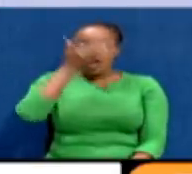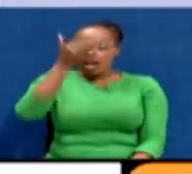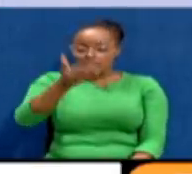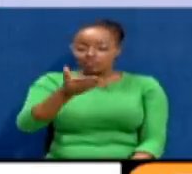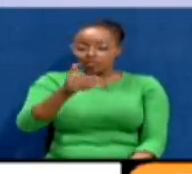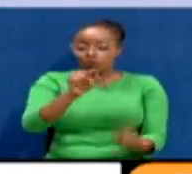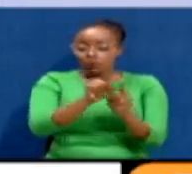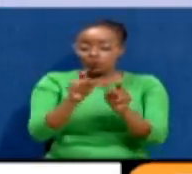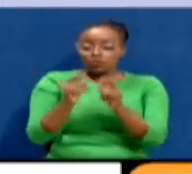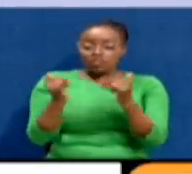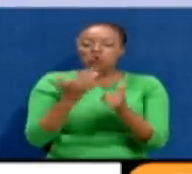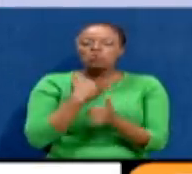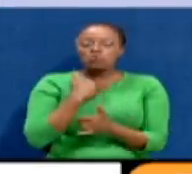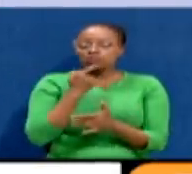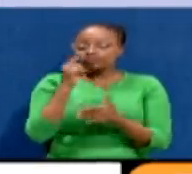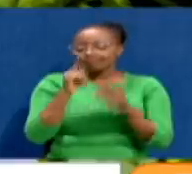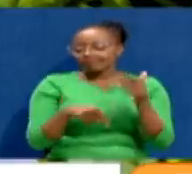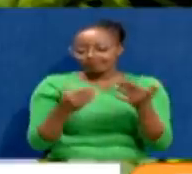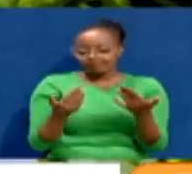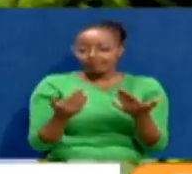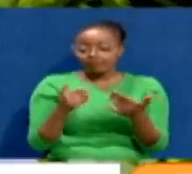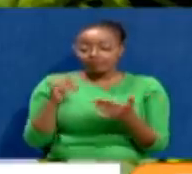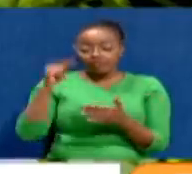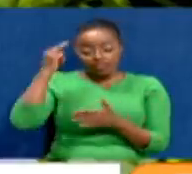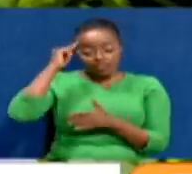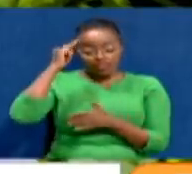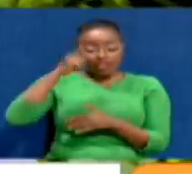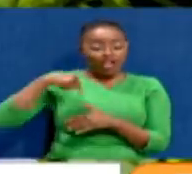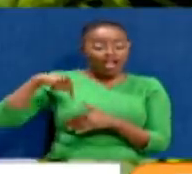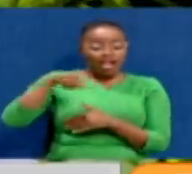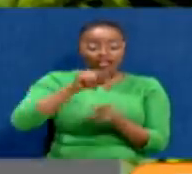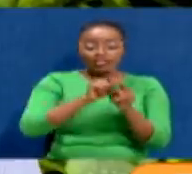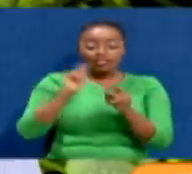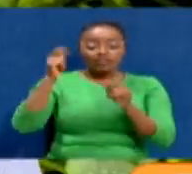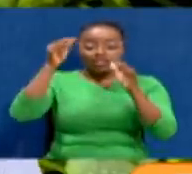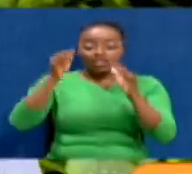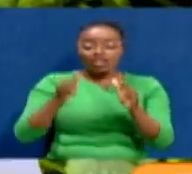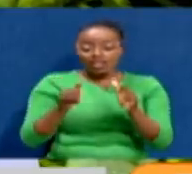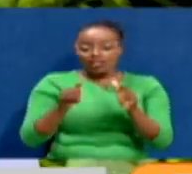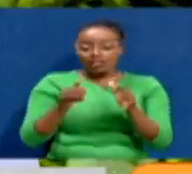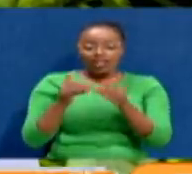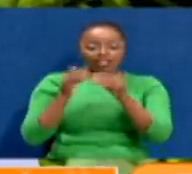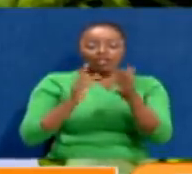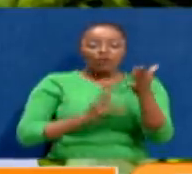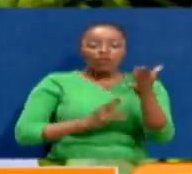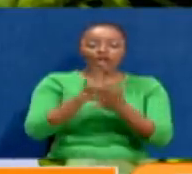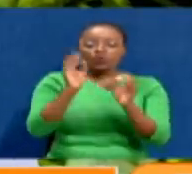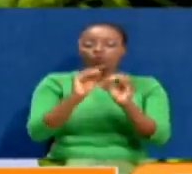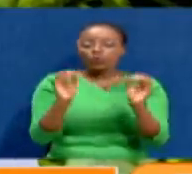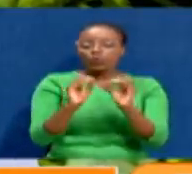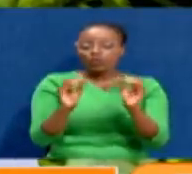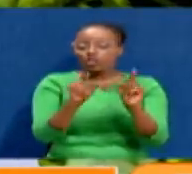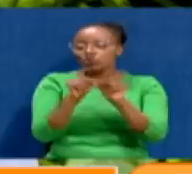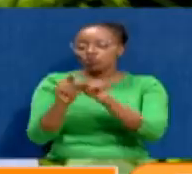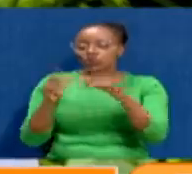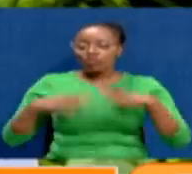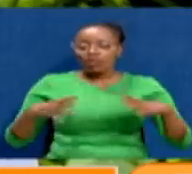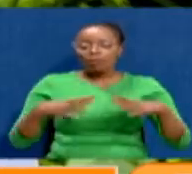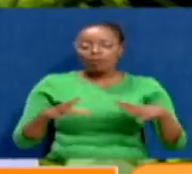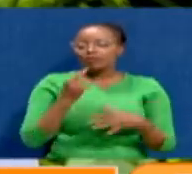just be candid here and say that I think as Kenyan leaders, we are not honest with ourselves and the public. Let us